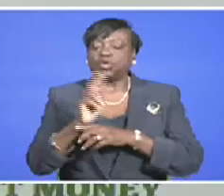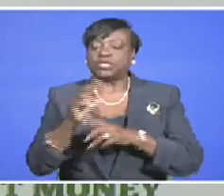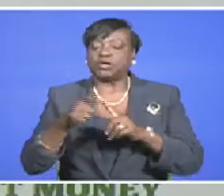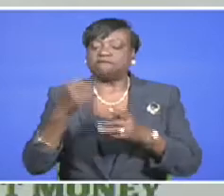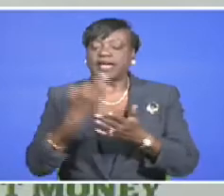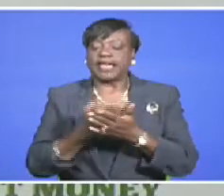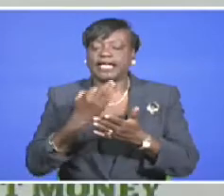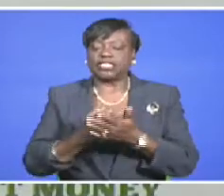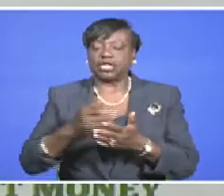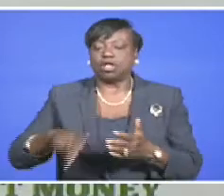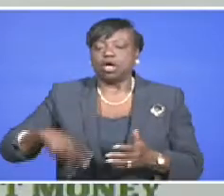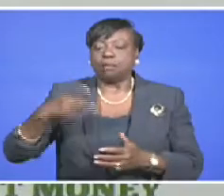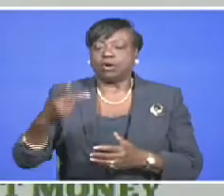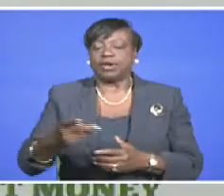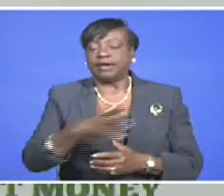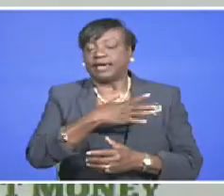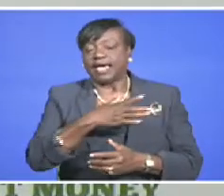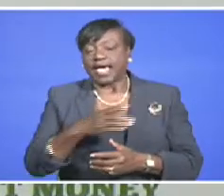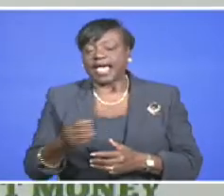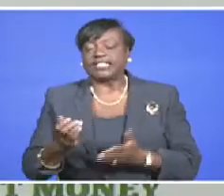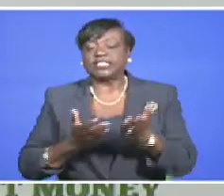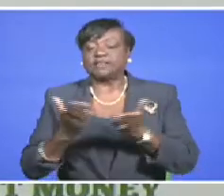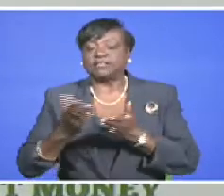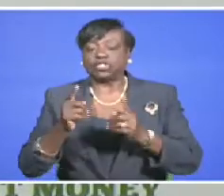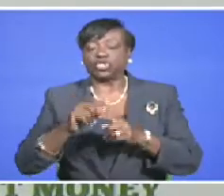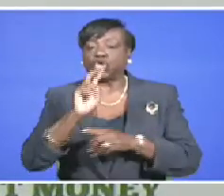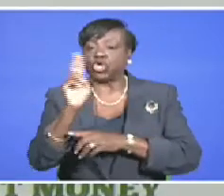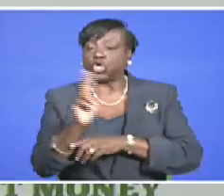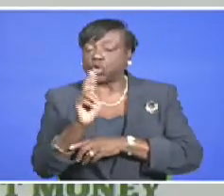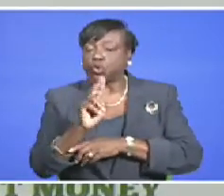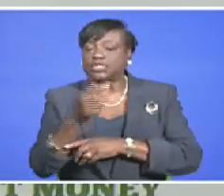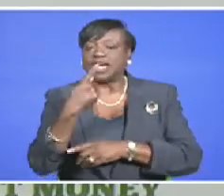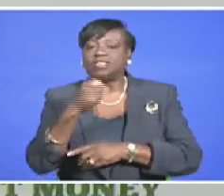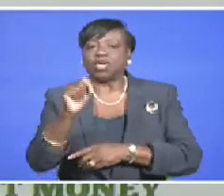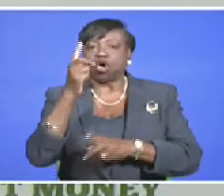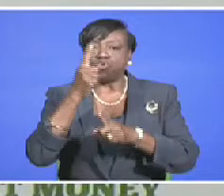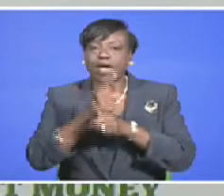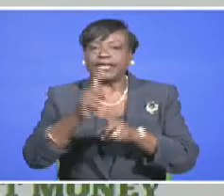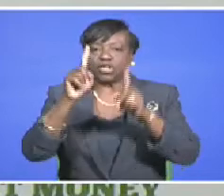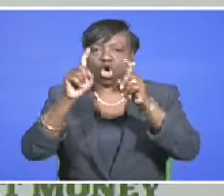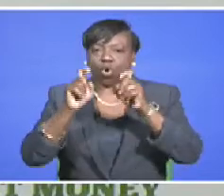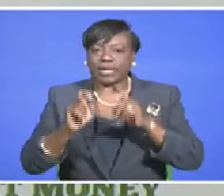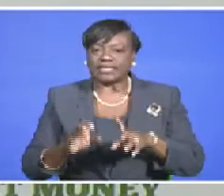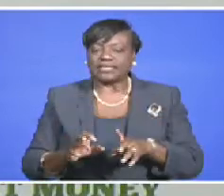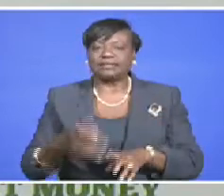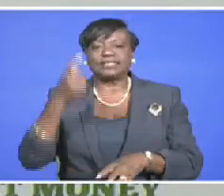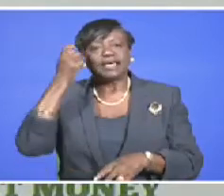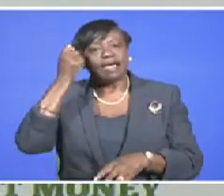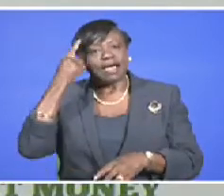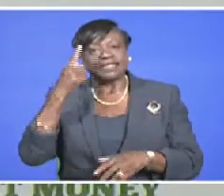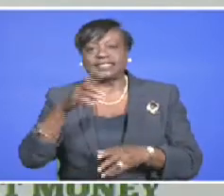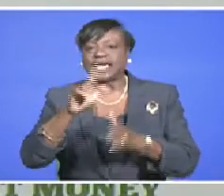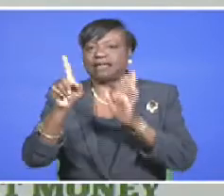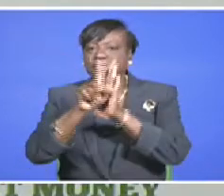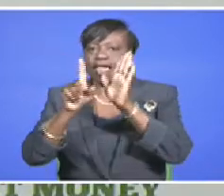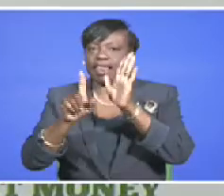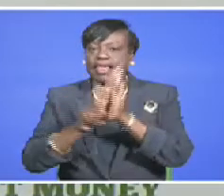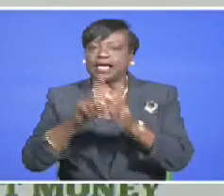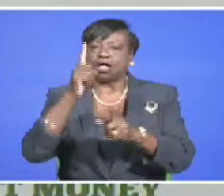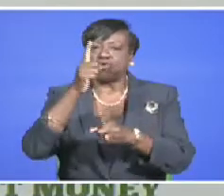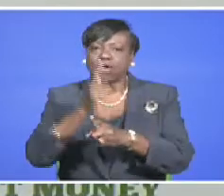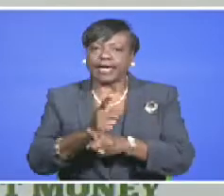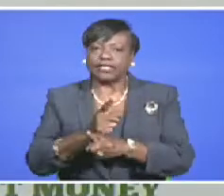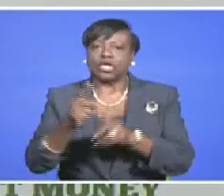services to ask the right questions about the services that they receive, to understand their legal rights, to